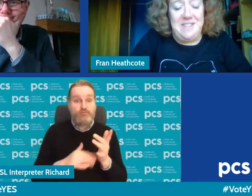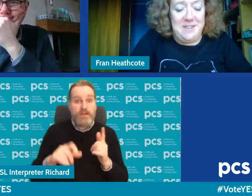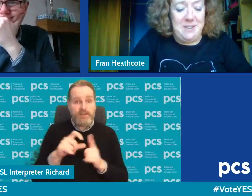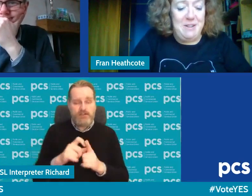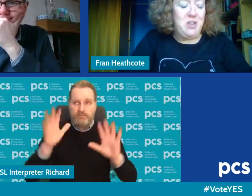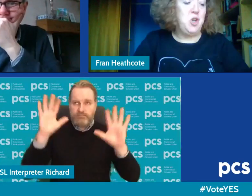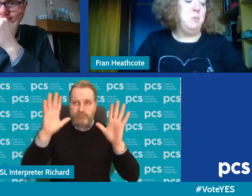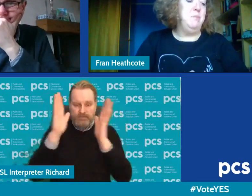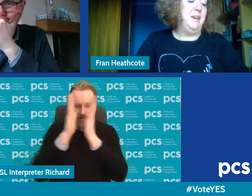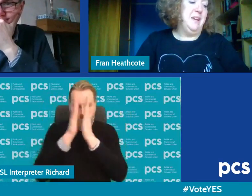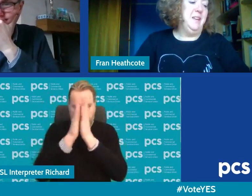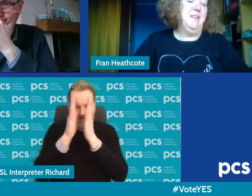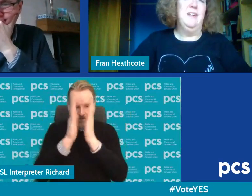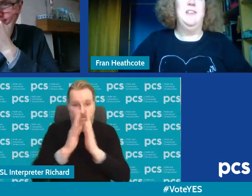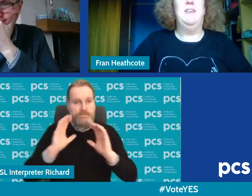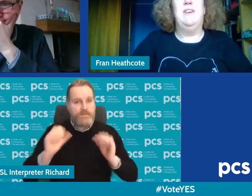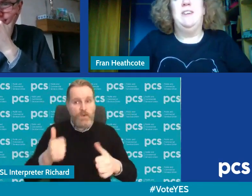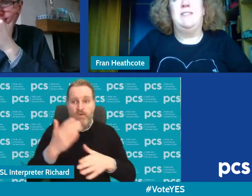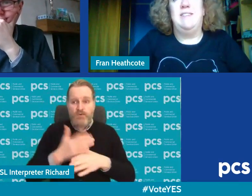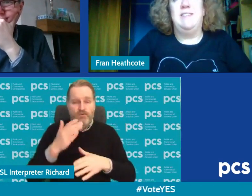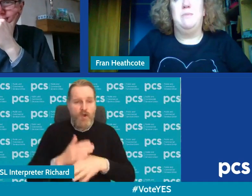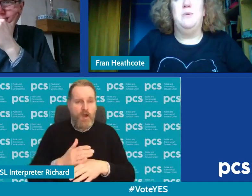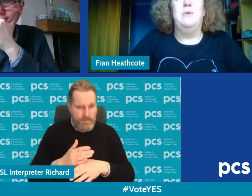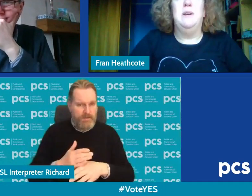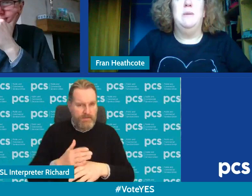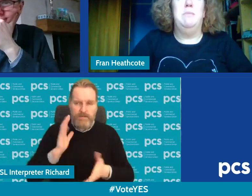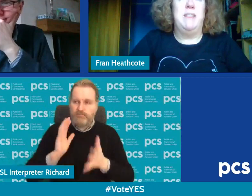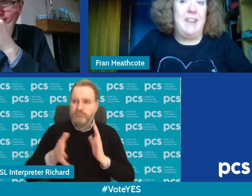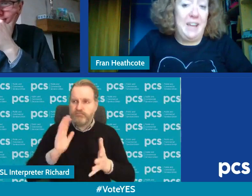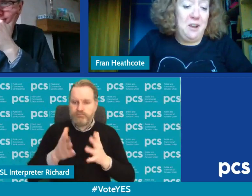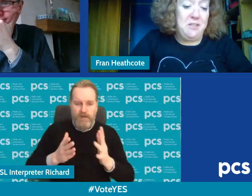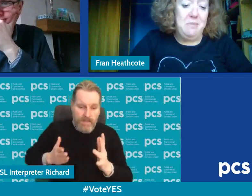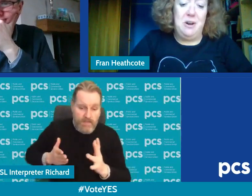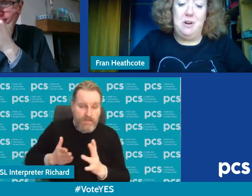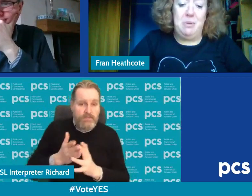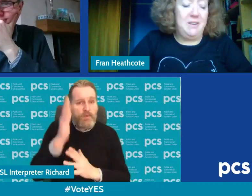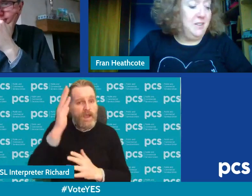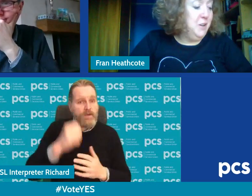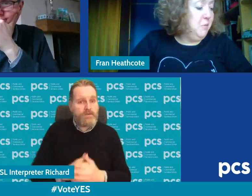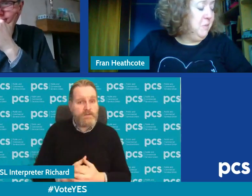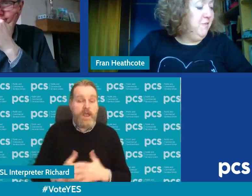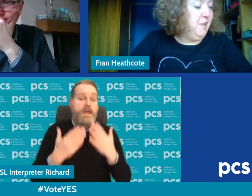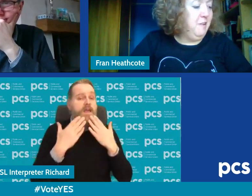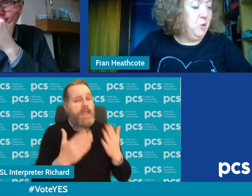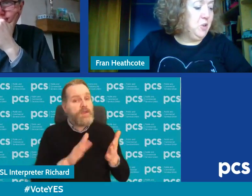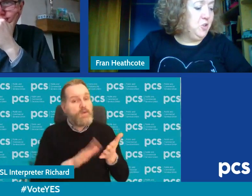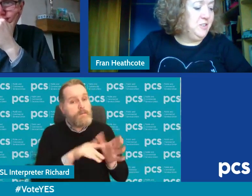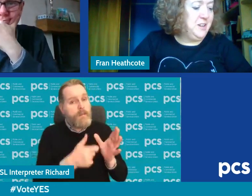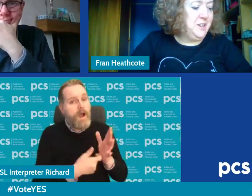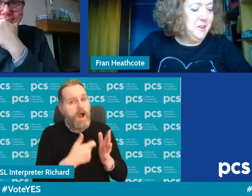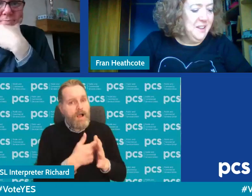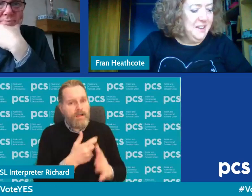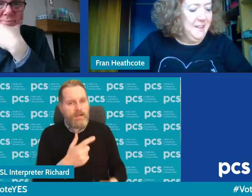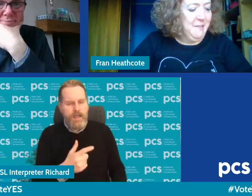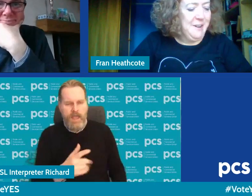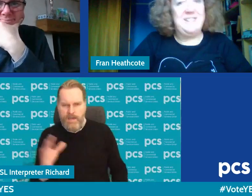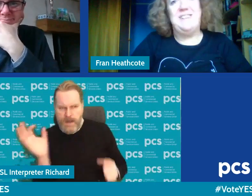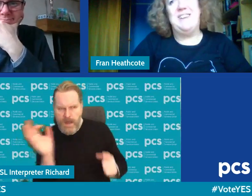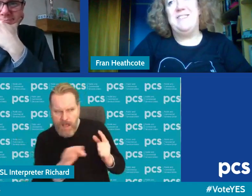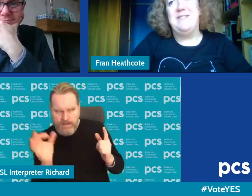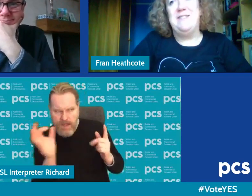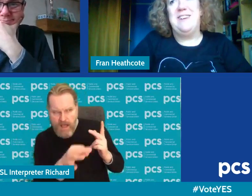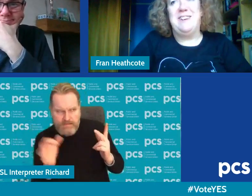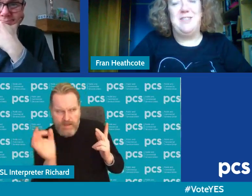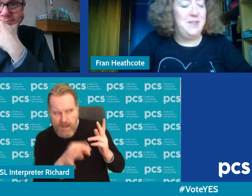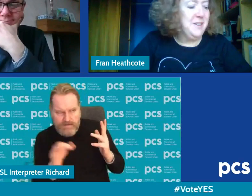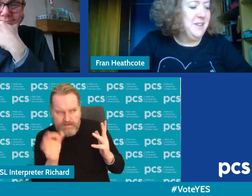always, has done a great job in making the event accessible. Big thank you to Mark, because I know I've been firing questions at you left, right and